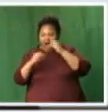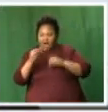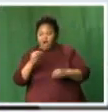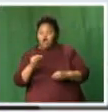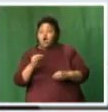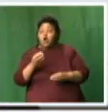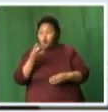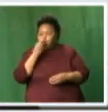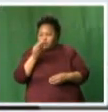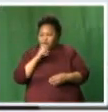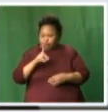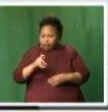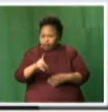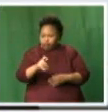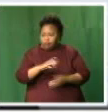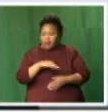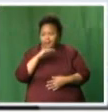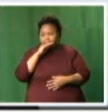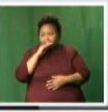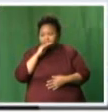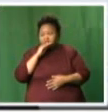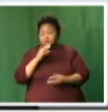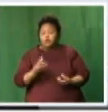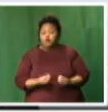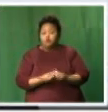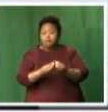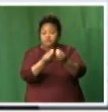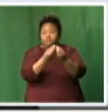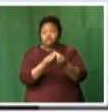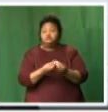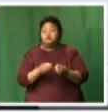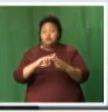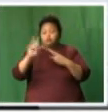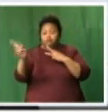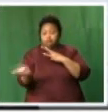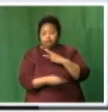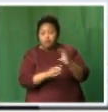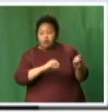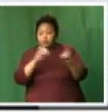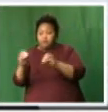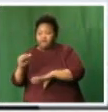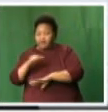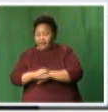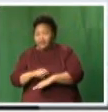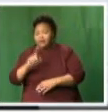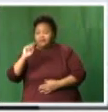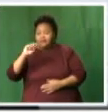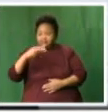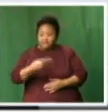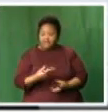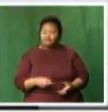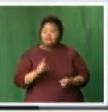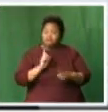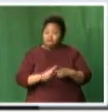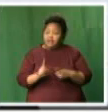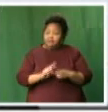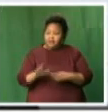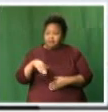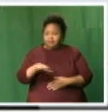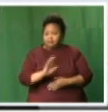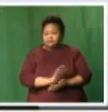kungenteka uqhubekiselo embili kanti-ke kubheke ukuthi ubanjwe ngalesine kuleli viki. Kubikwa ukuthi laba-11 baleli